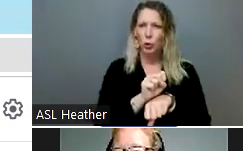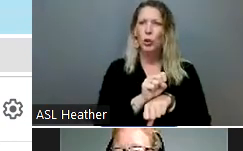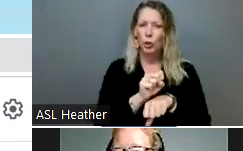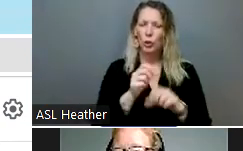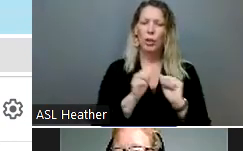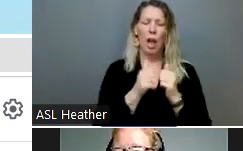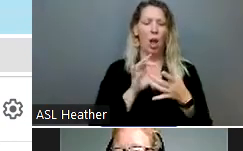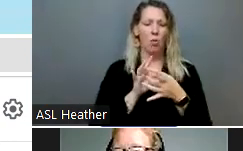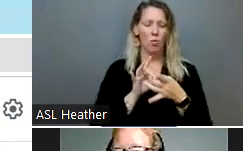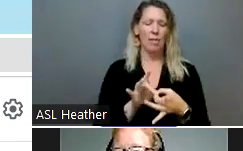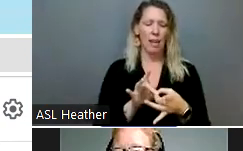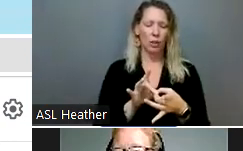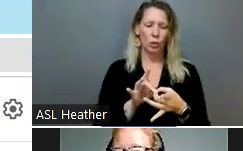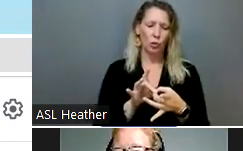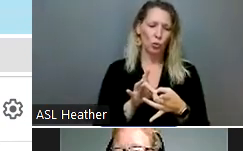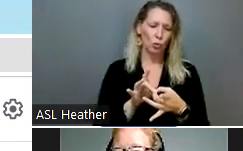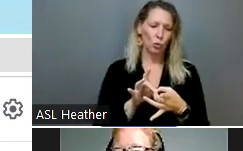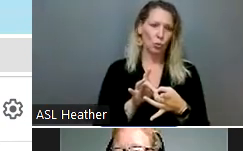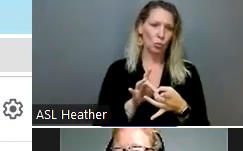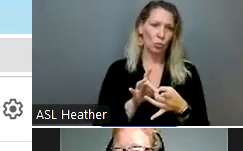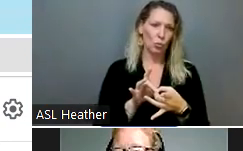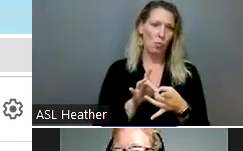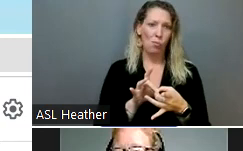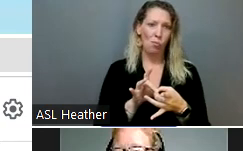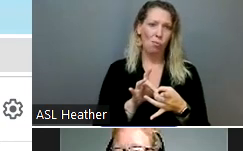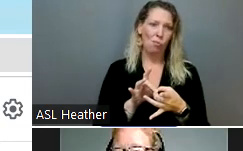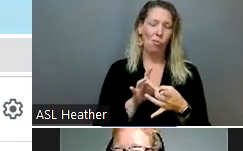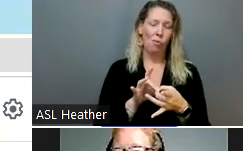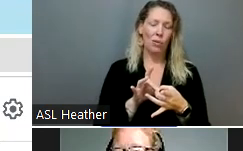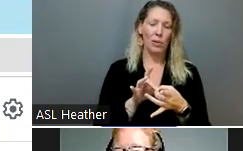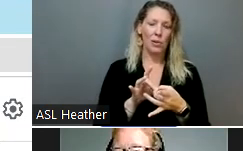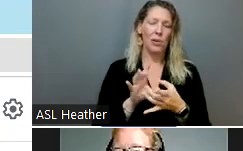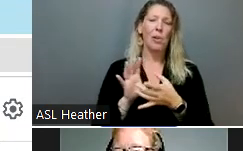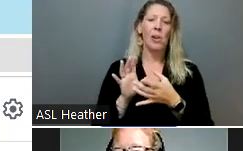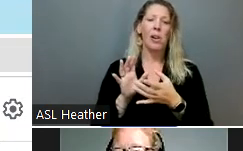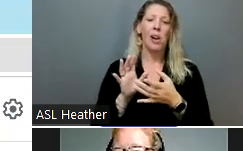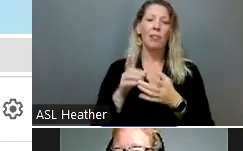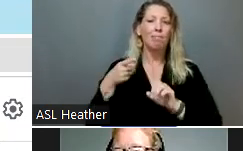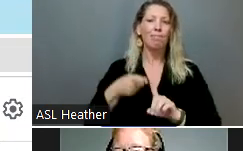how it relates to the intersection of disability.